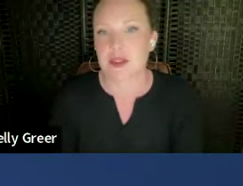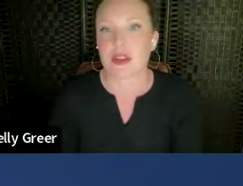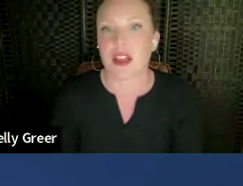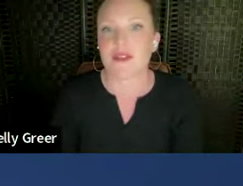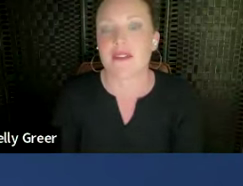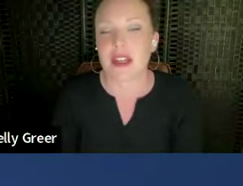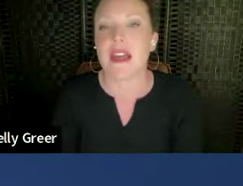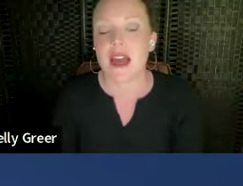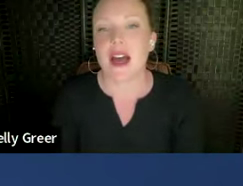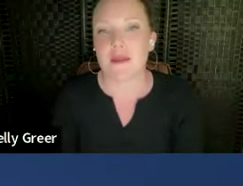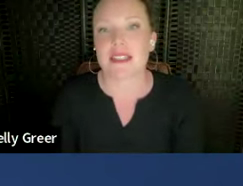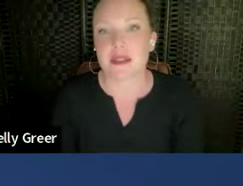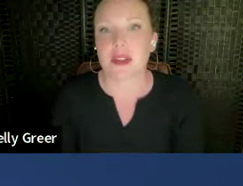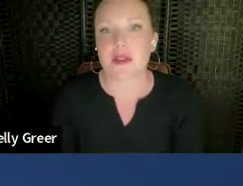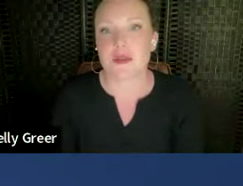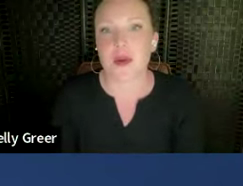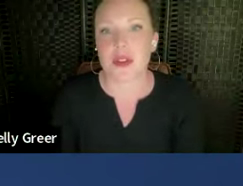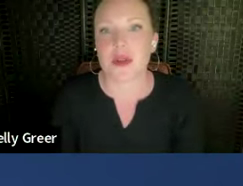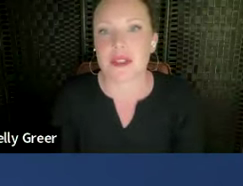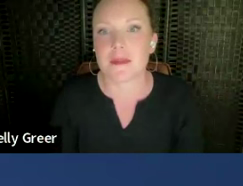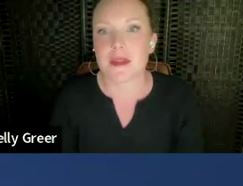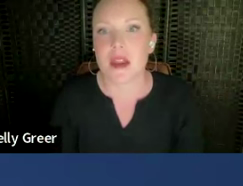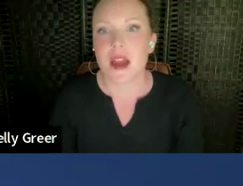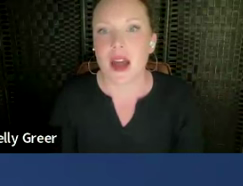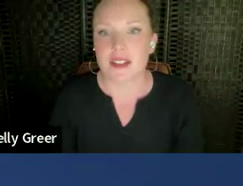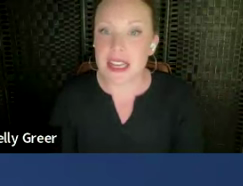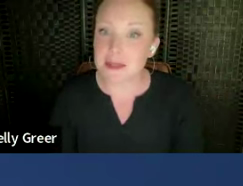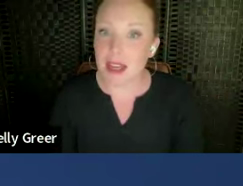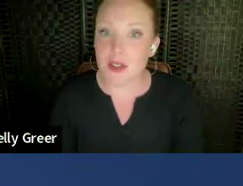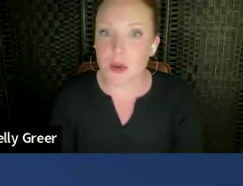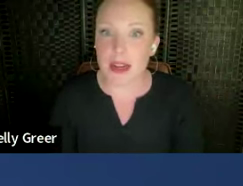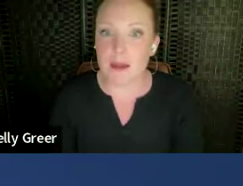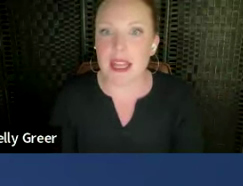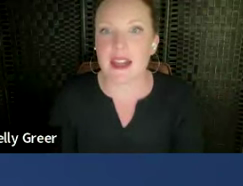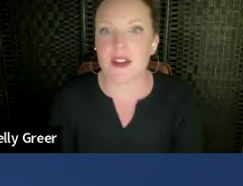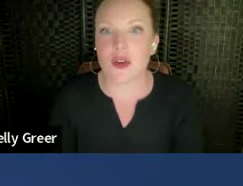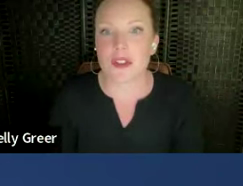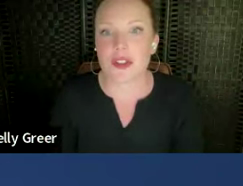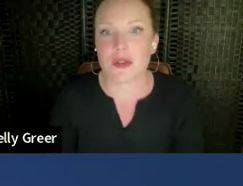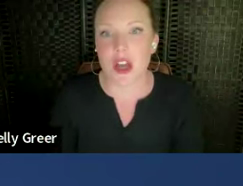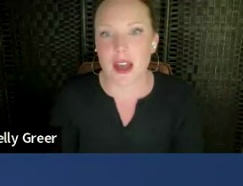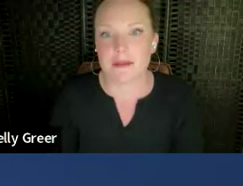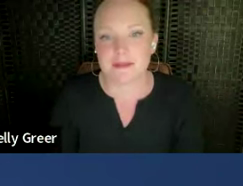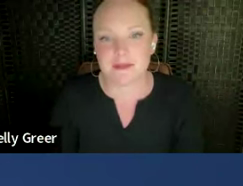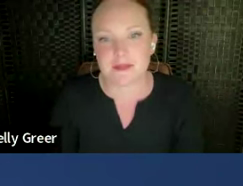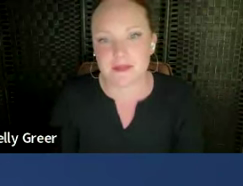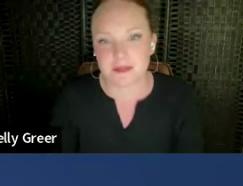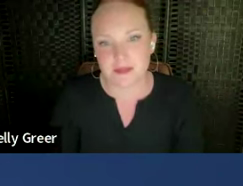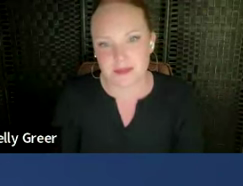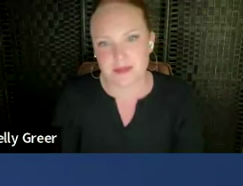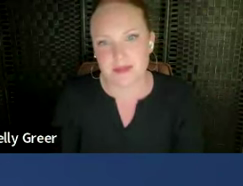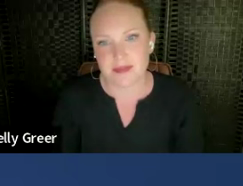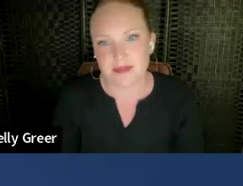had. So I absolutely loved having accessibility to both of those. So that's my story. I'm going to hand it over to Sean.